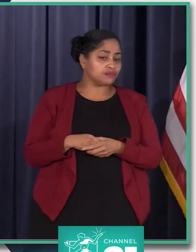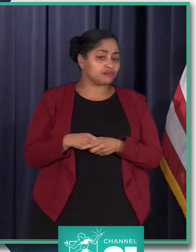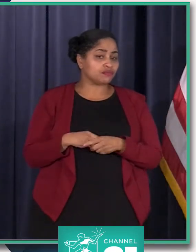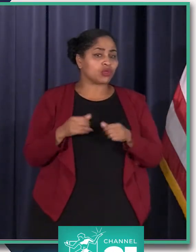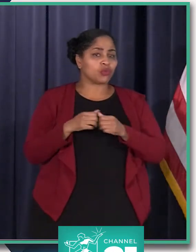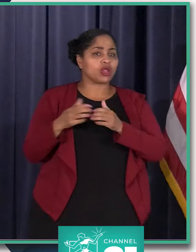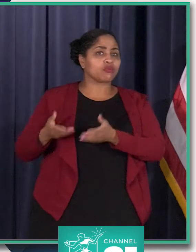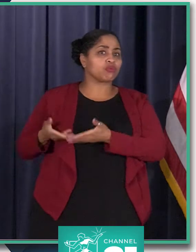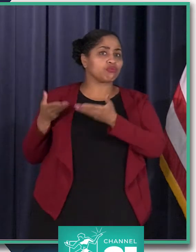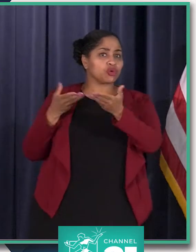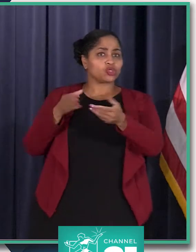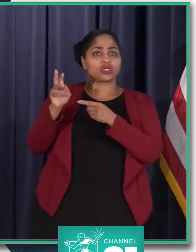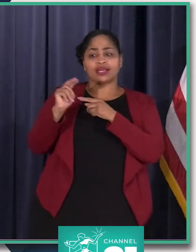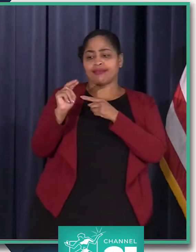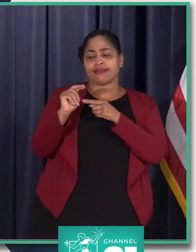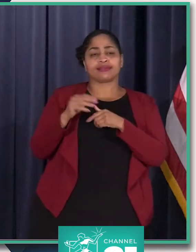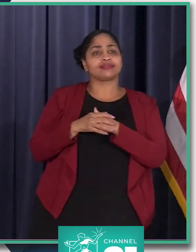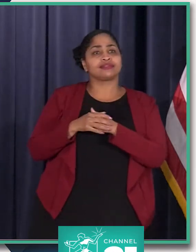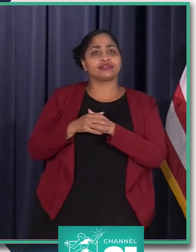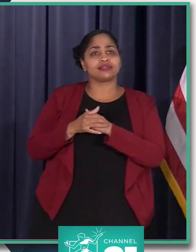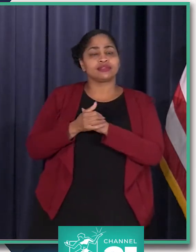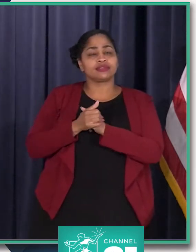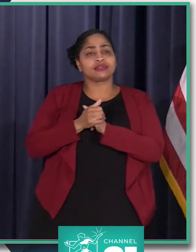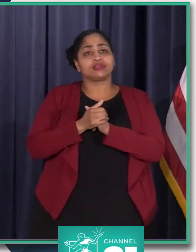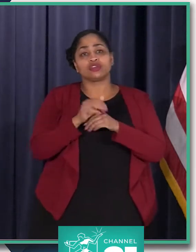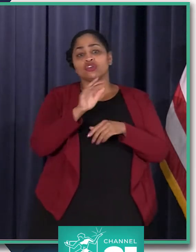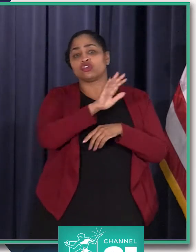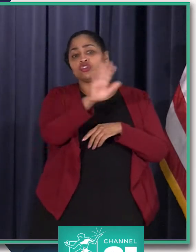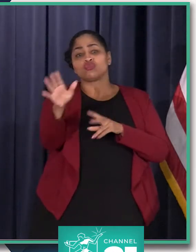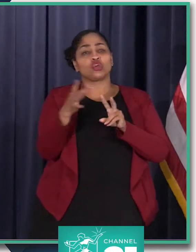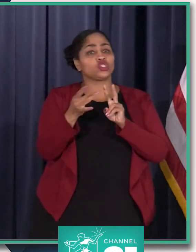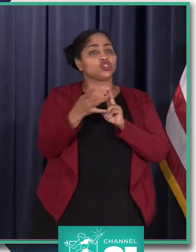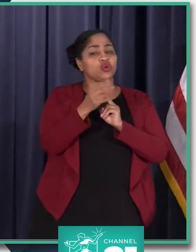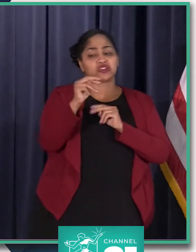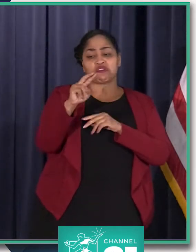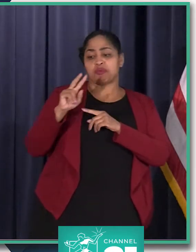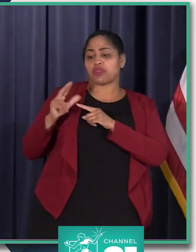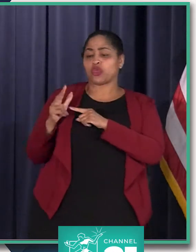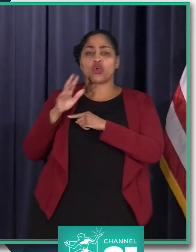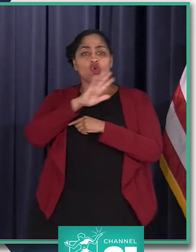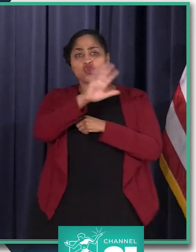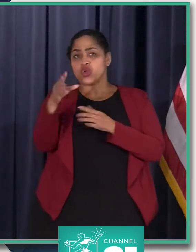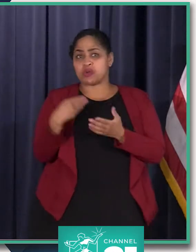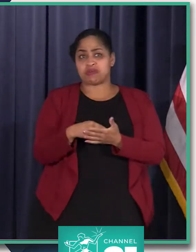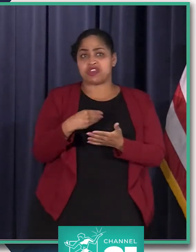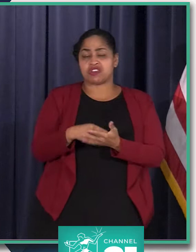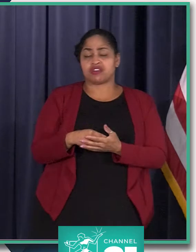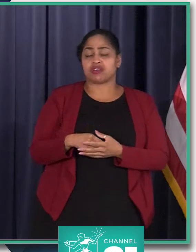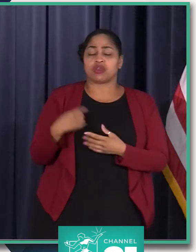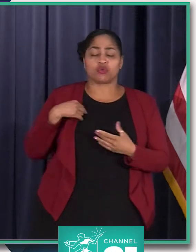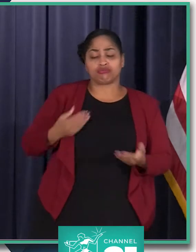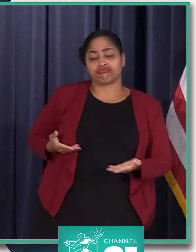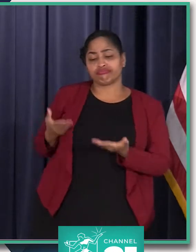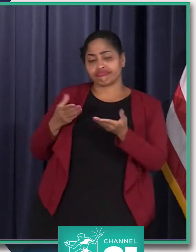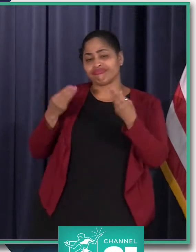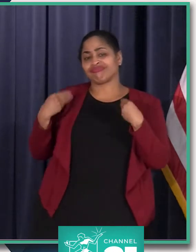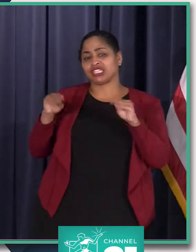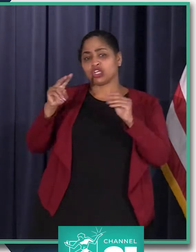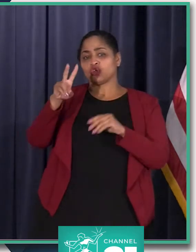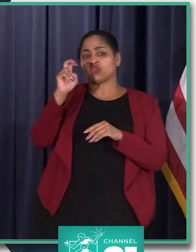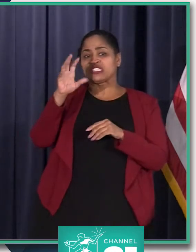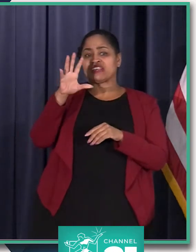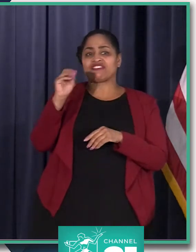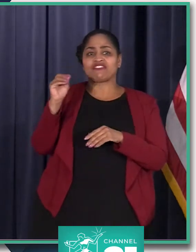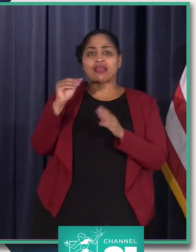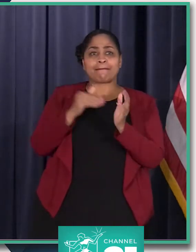with Proposal N. And this is going to be your choice on November 3rd. It's your money, but we're proposing to sell $250